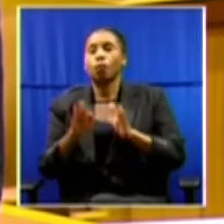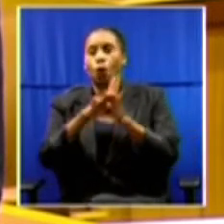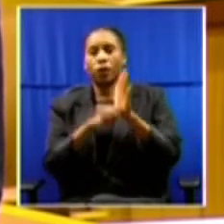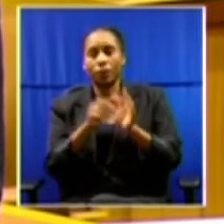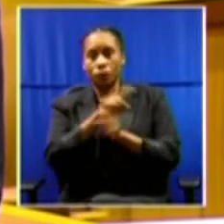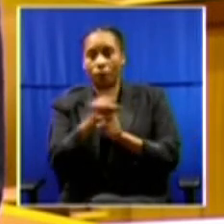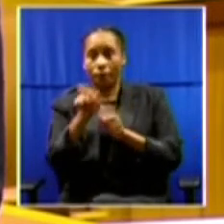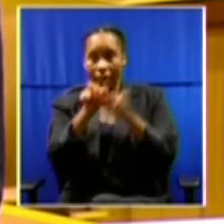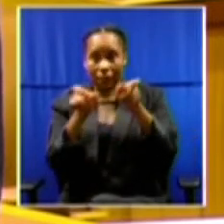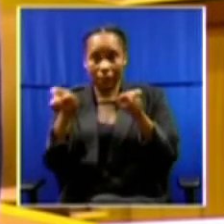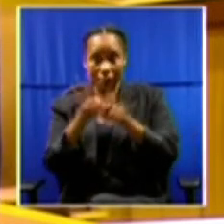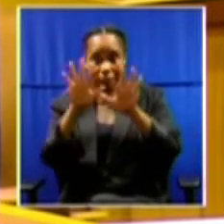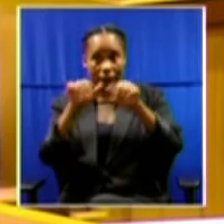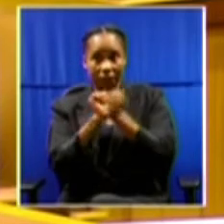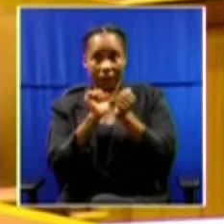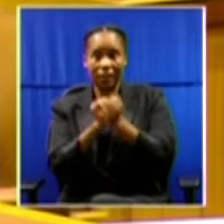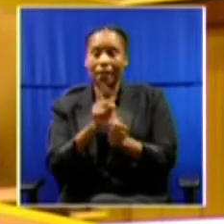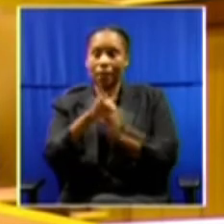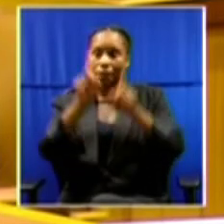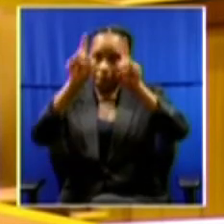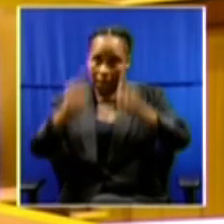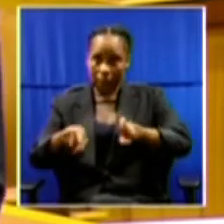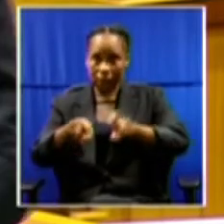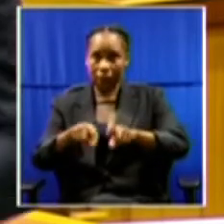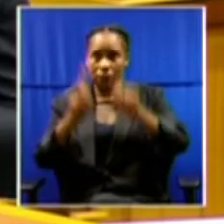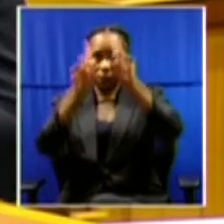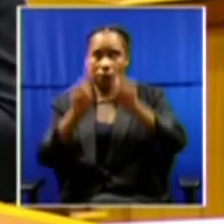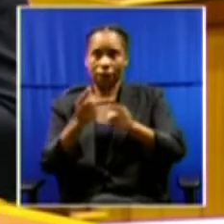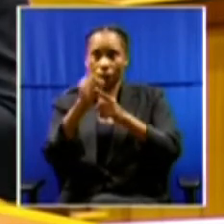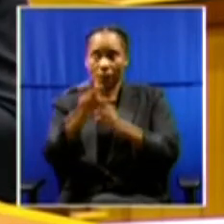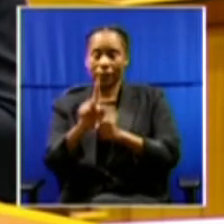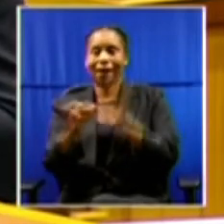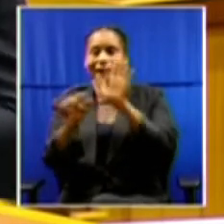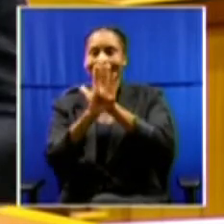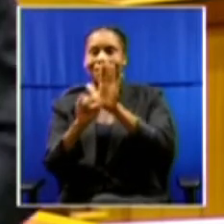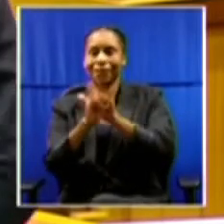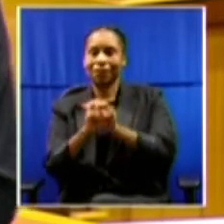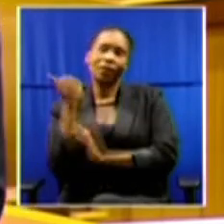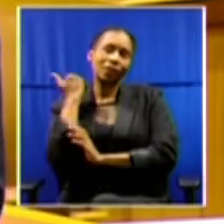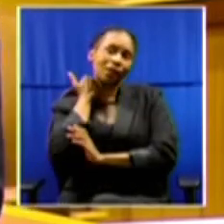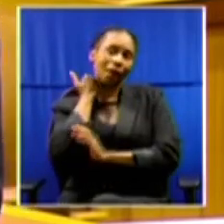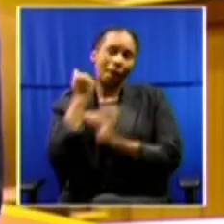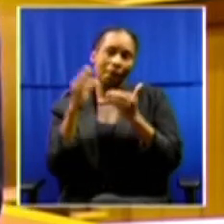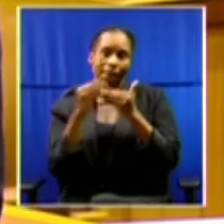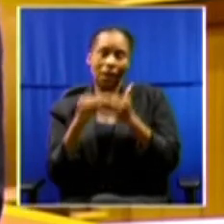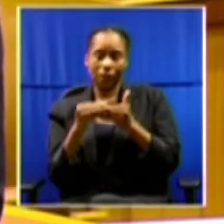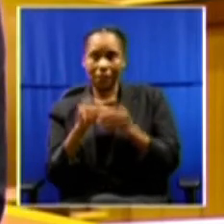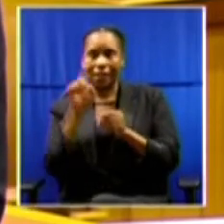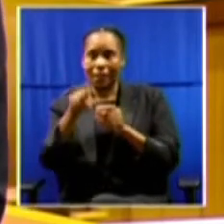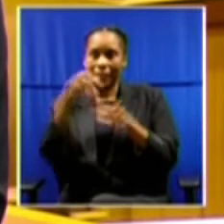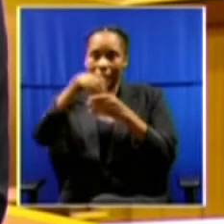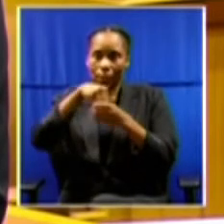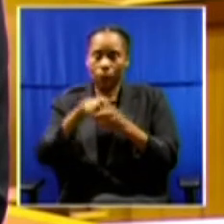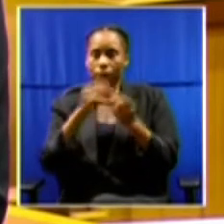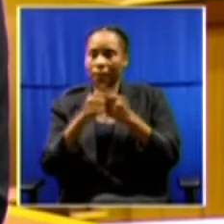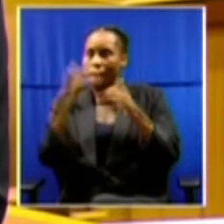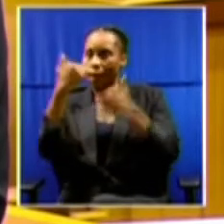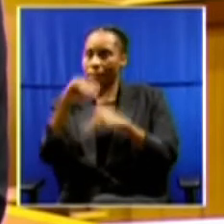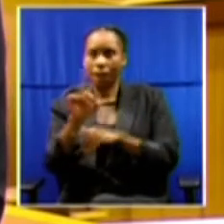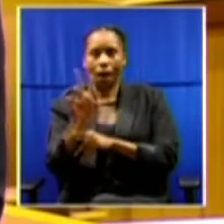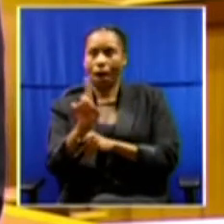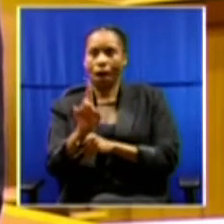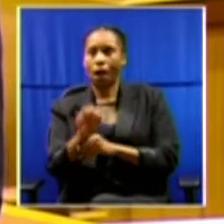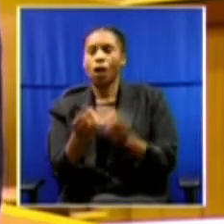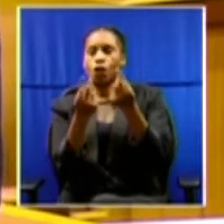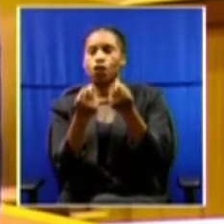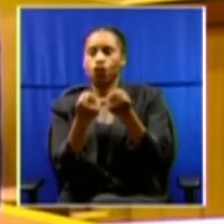compulsory, especially for identified gang members. These include, but not limited to, new